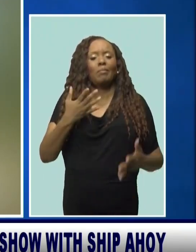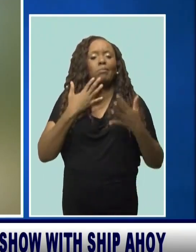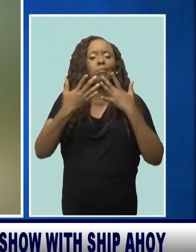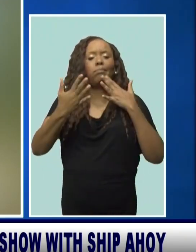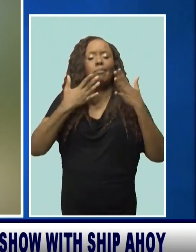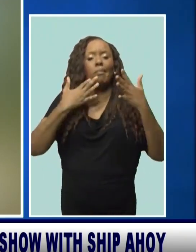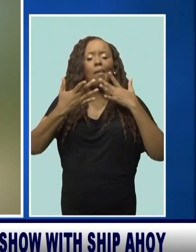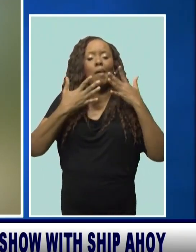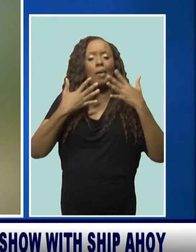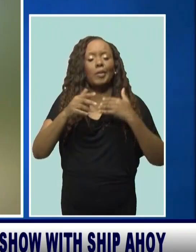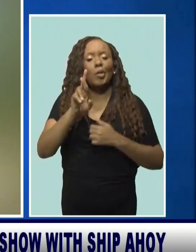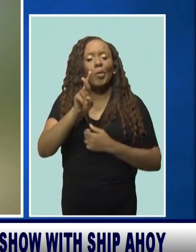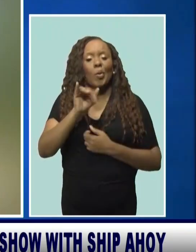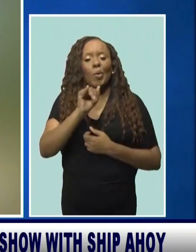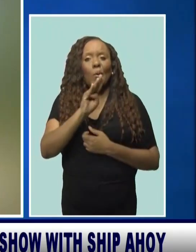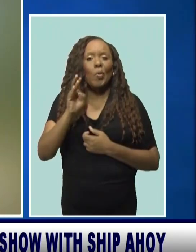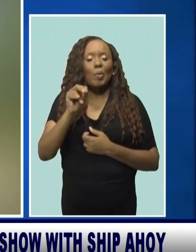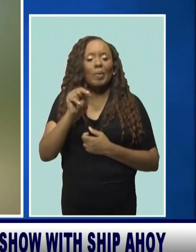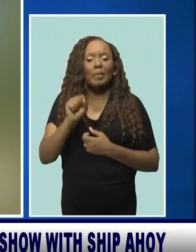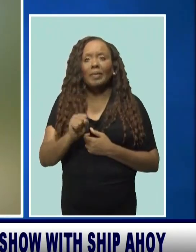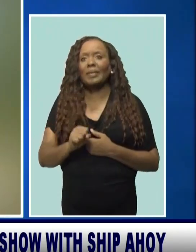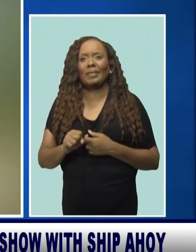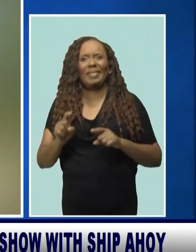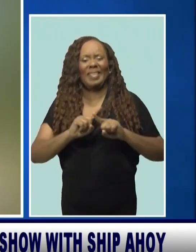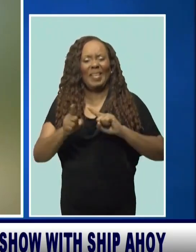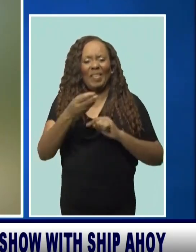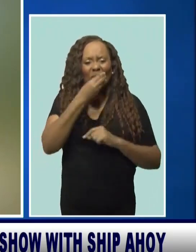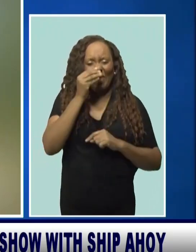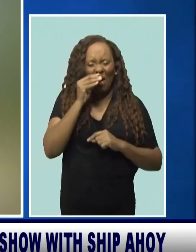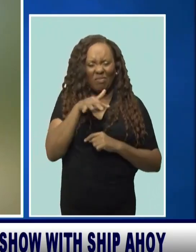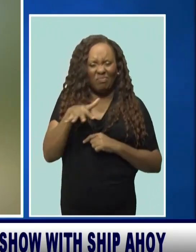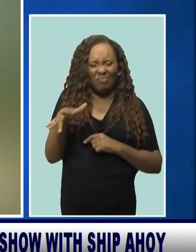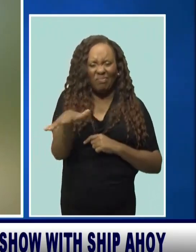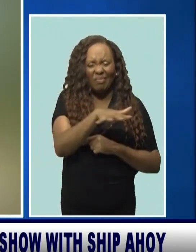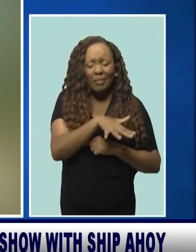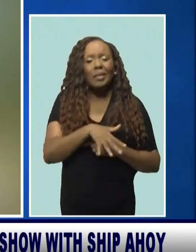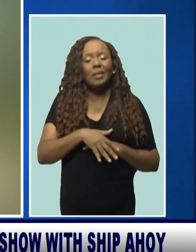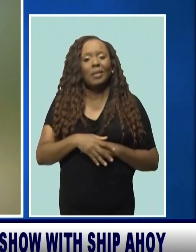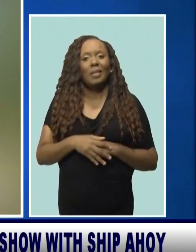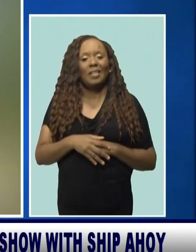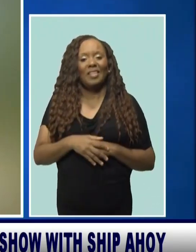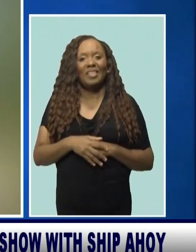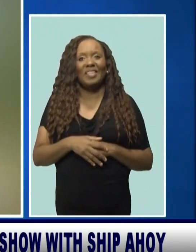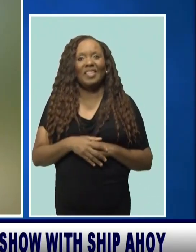corresponding flowers and foliage. Also